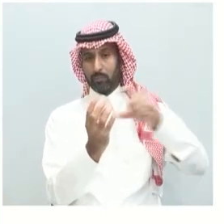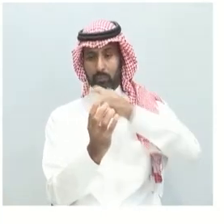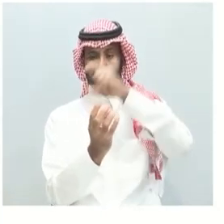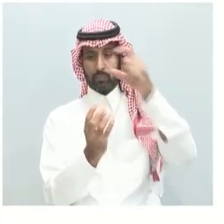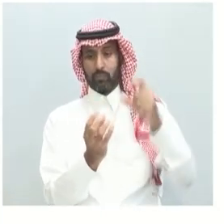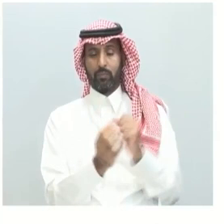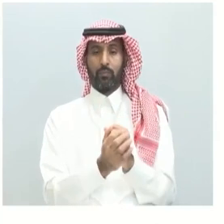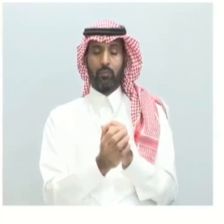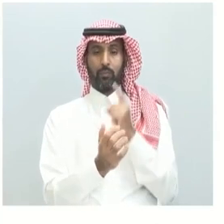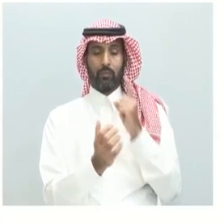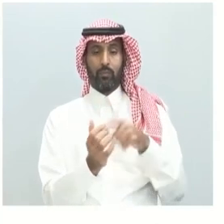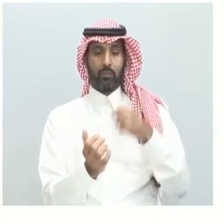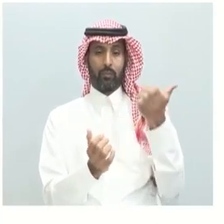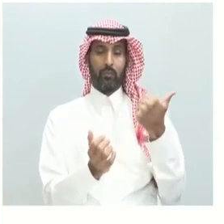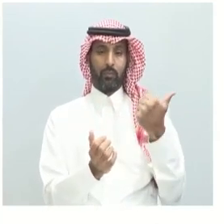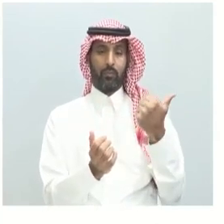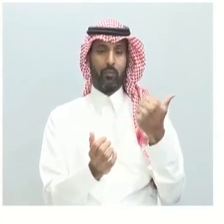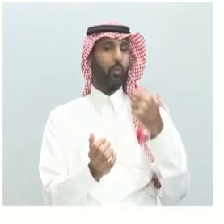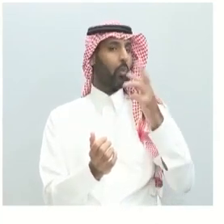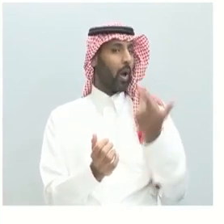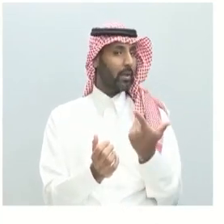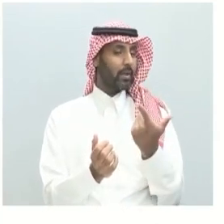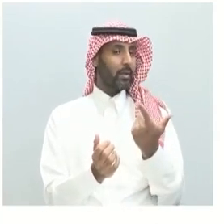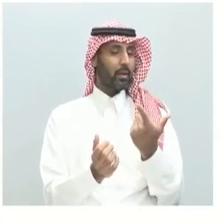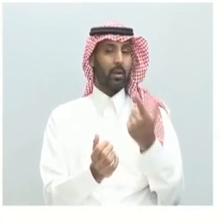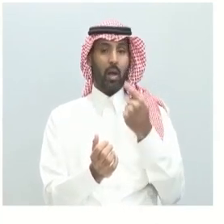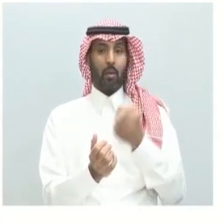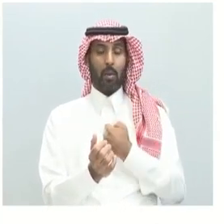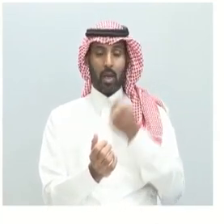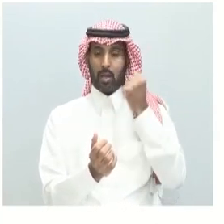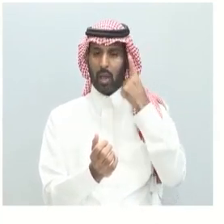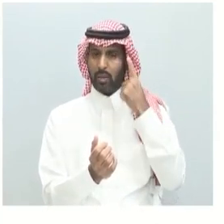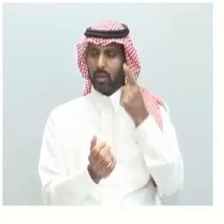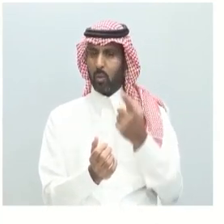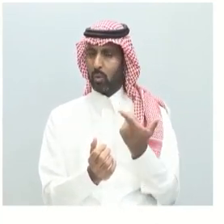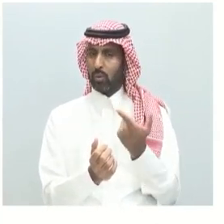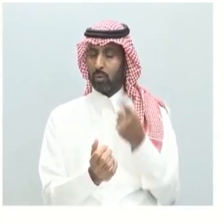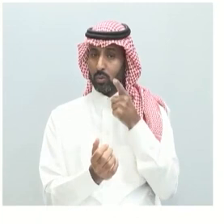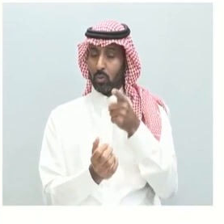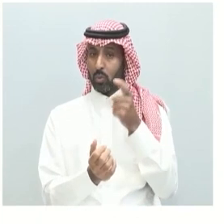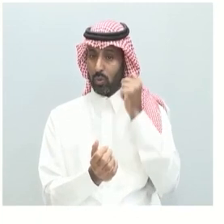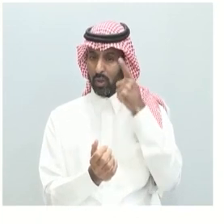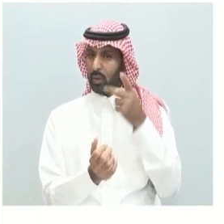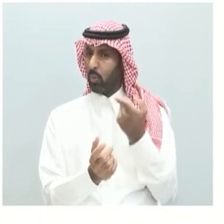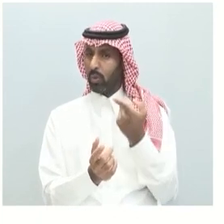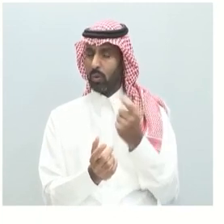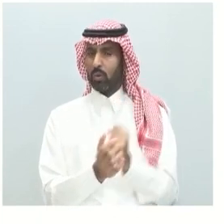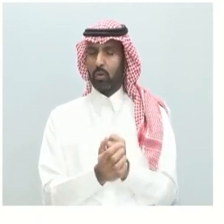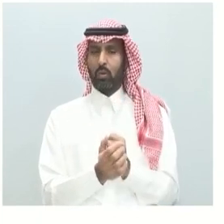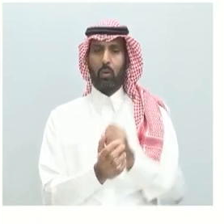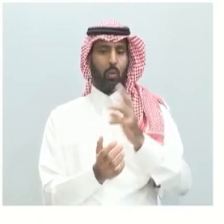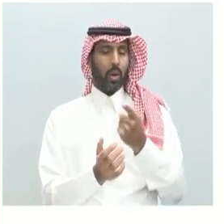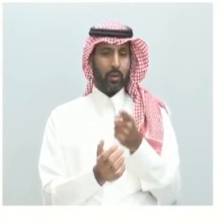earth. Number six, what of my idea you think?